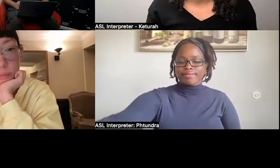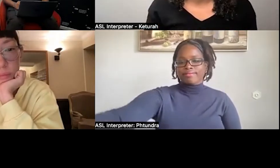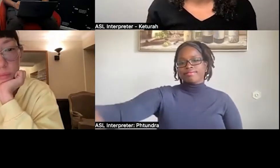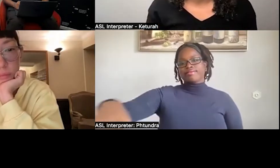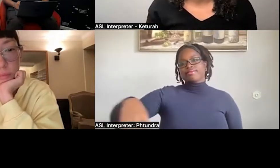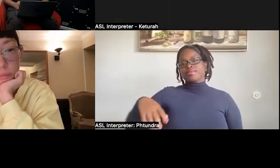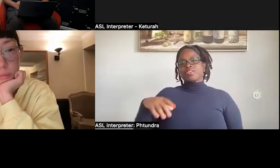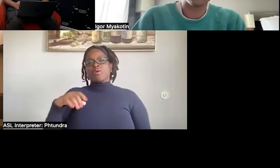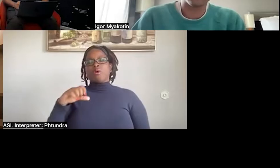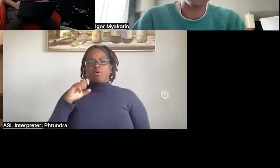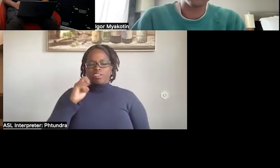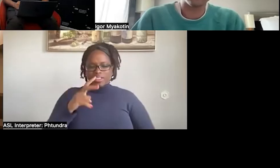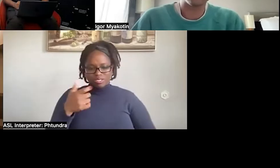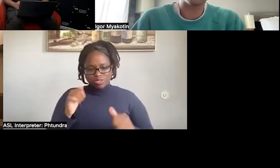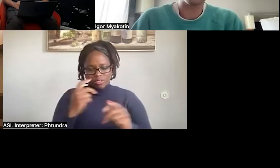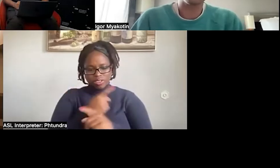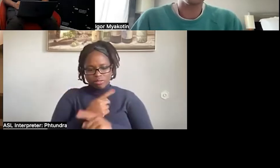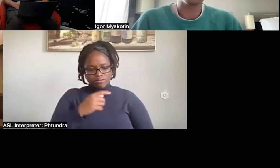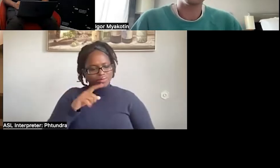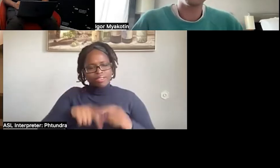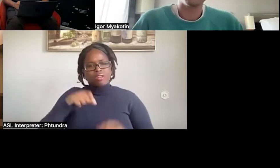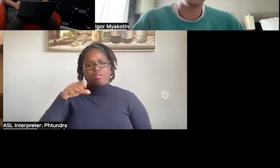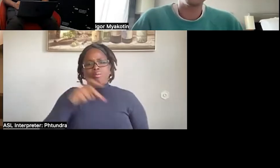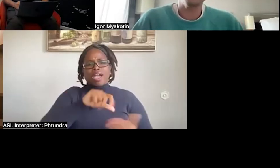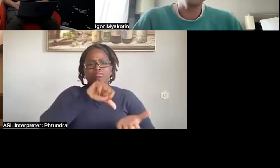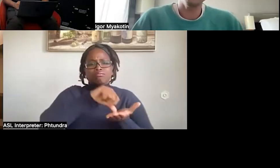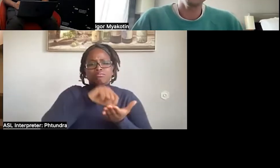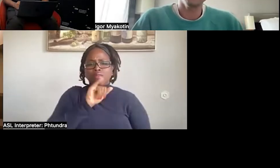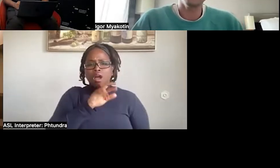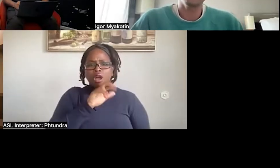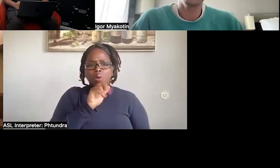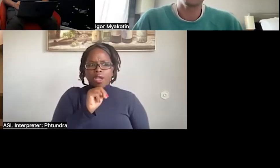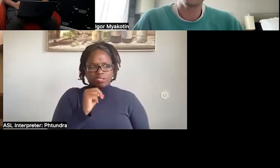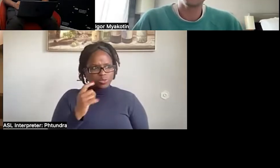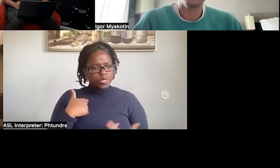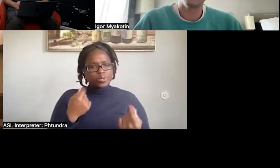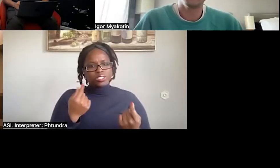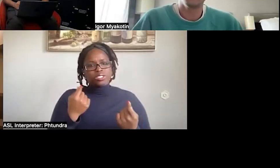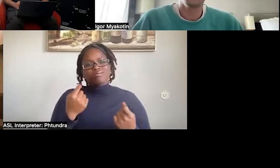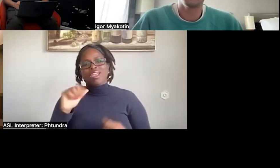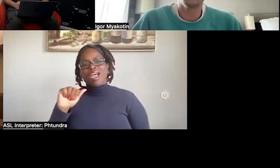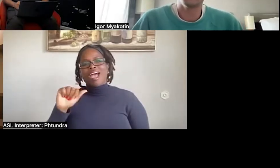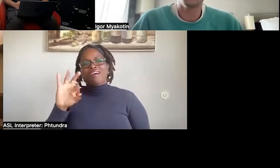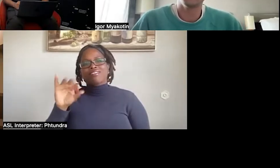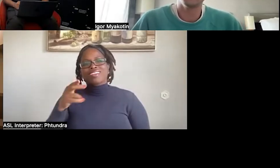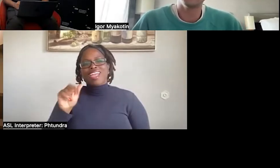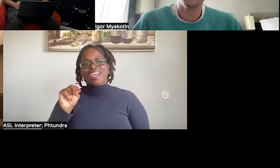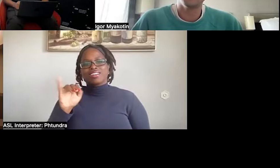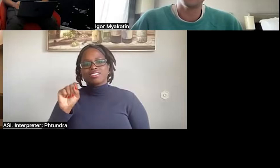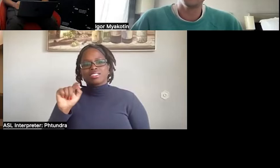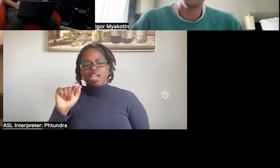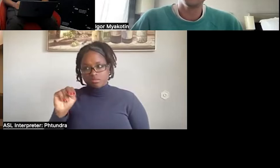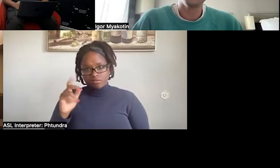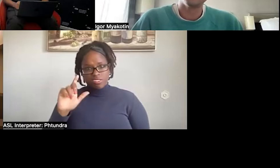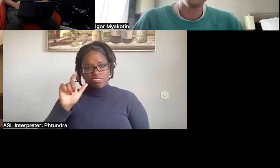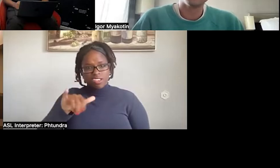this situation, because still, that's the only way that I am supposed to make movies. I